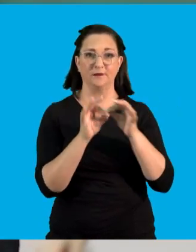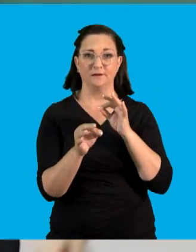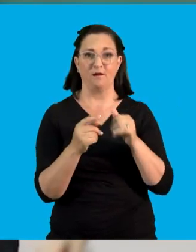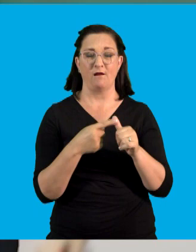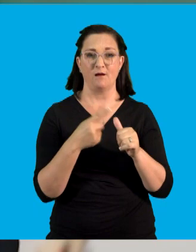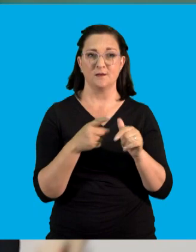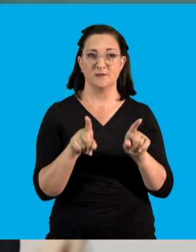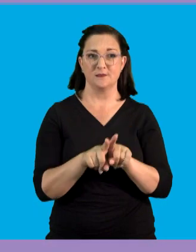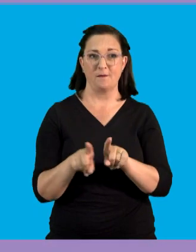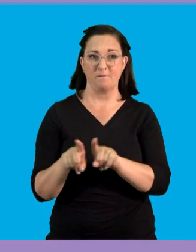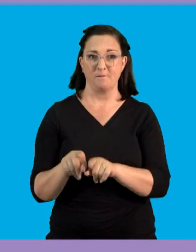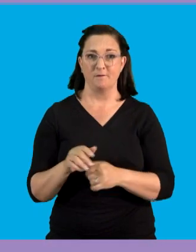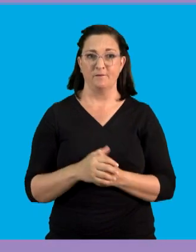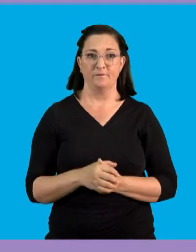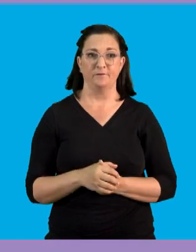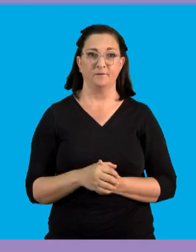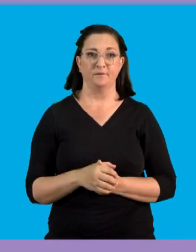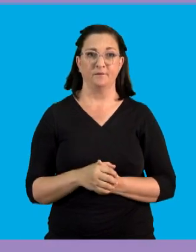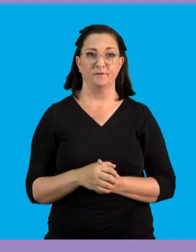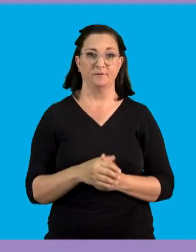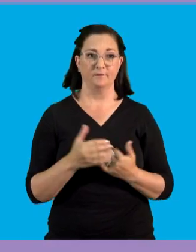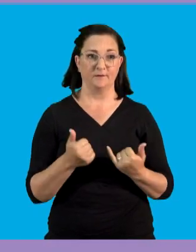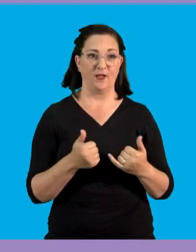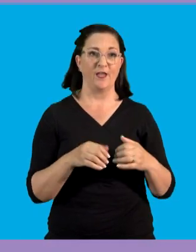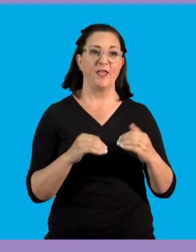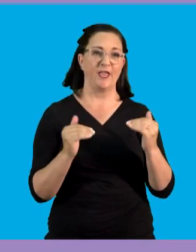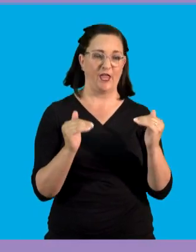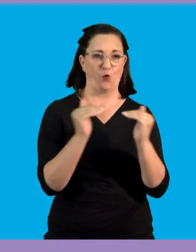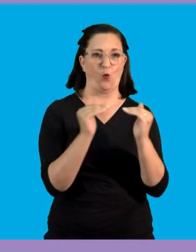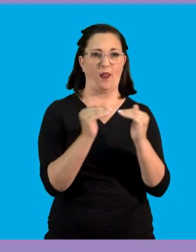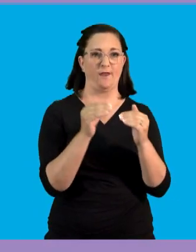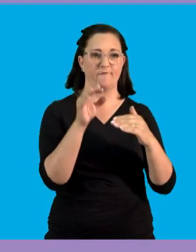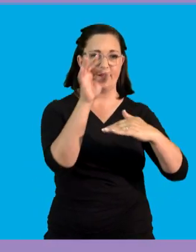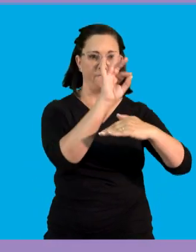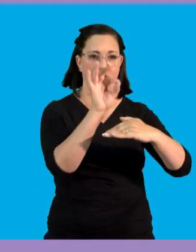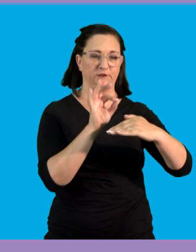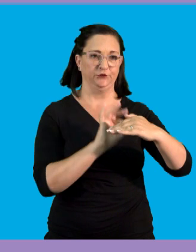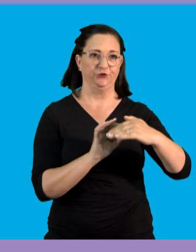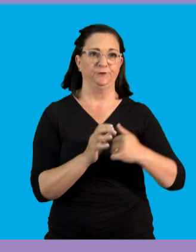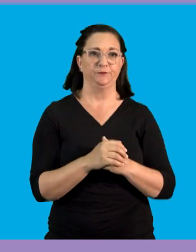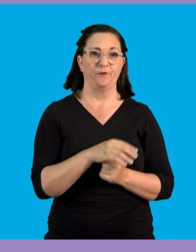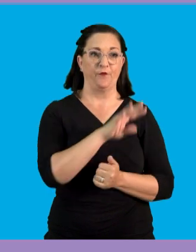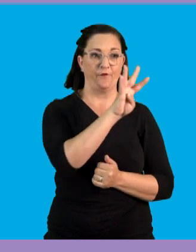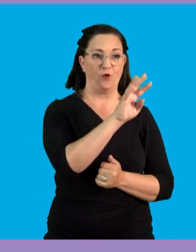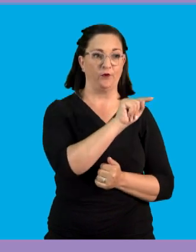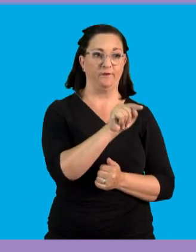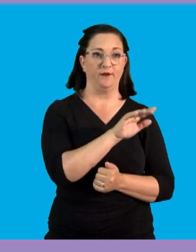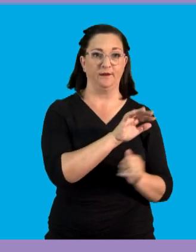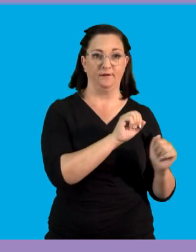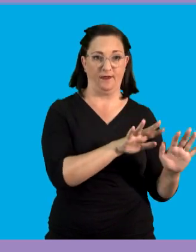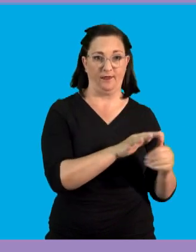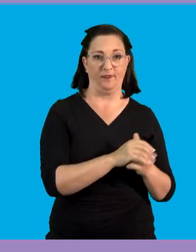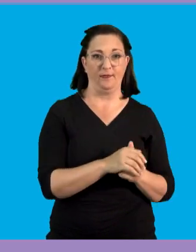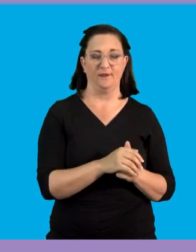the same answer. This is what we call equivalent fractions. This means that 4 divided by